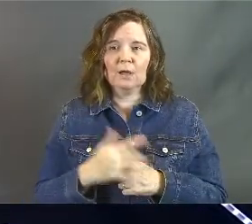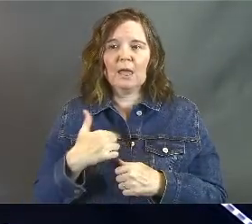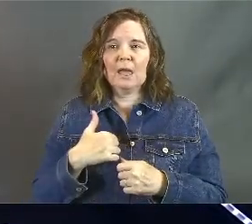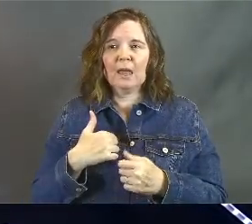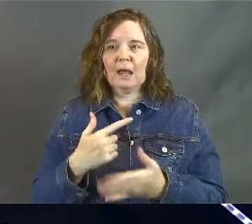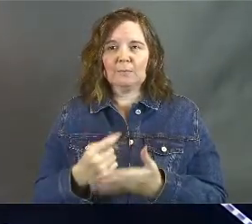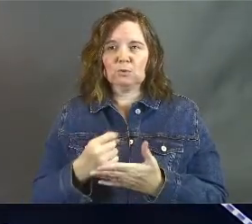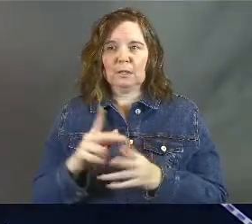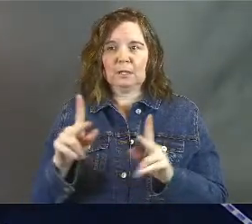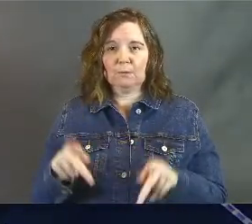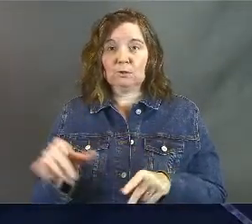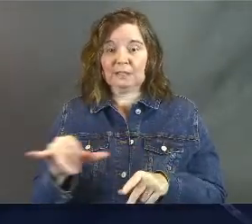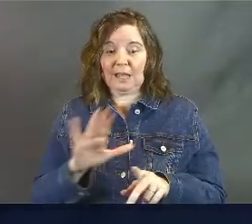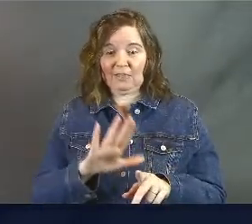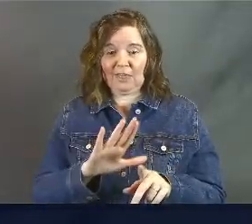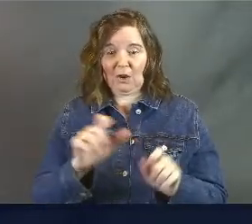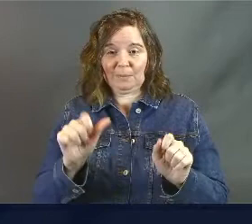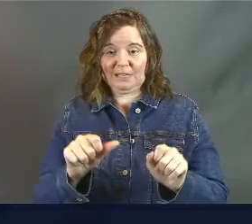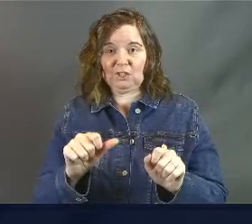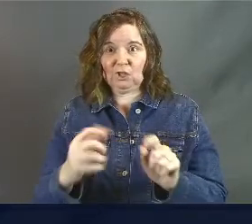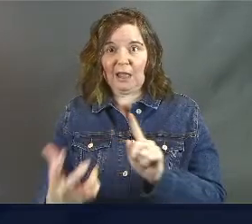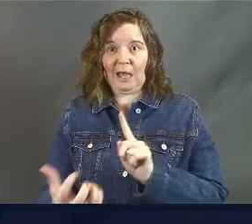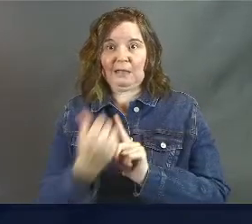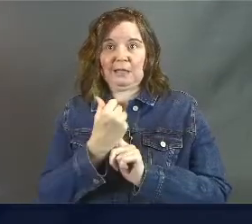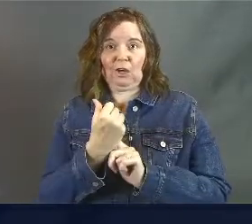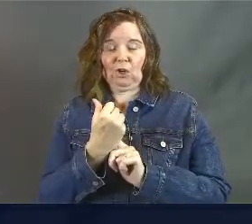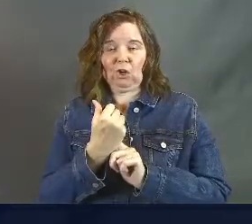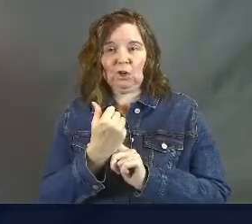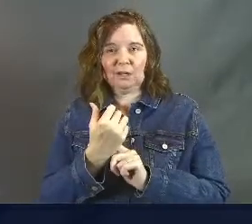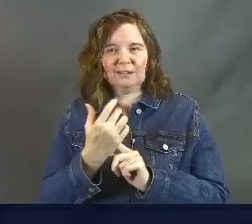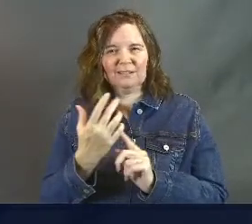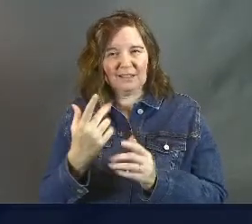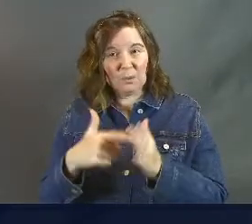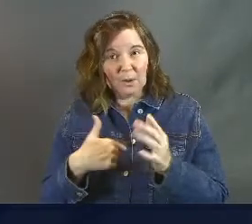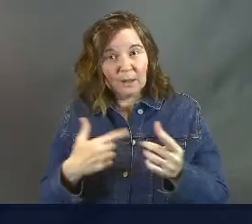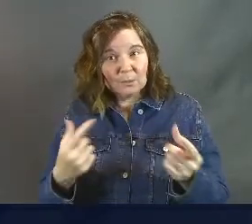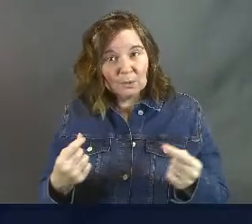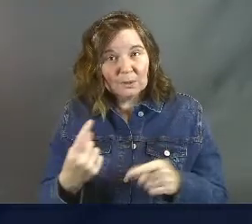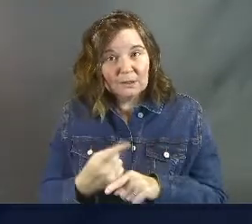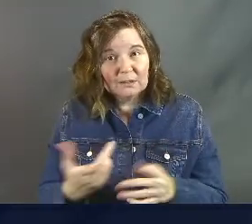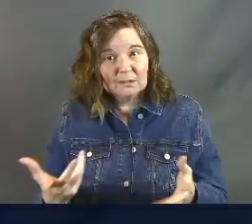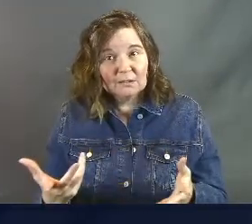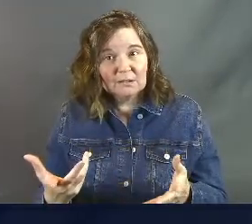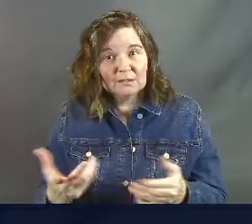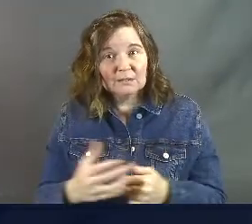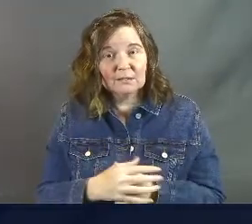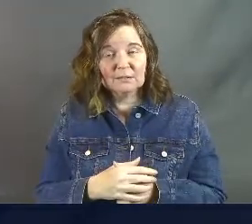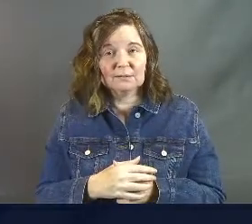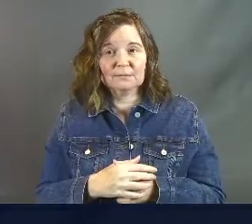And I'm treating this person like they're a potential attacker. Isn't that what I'm doing?